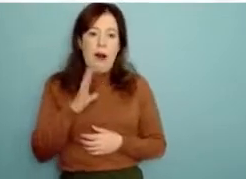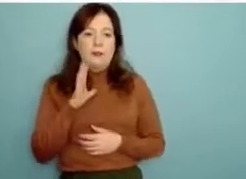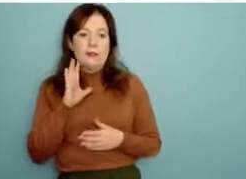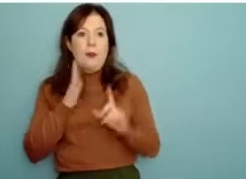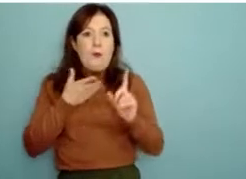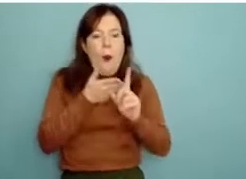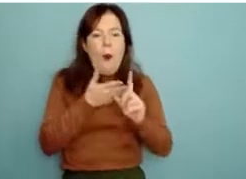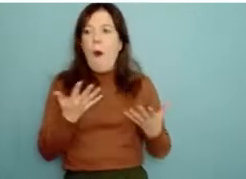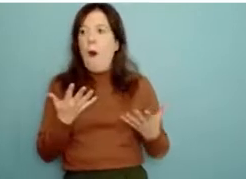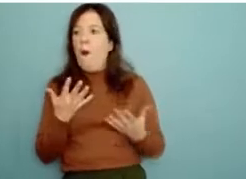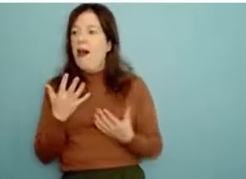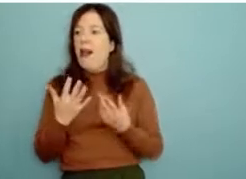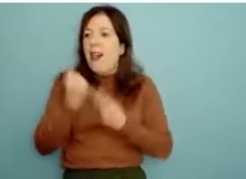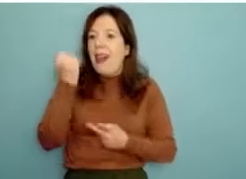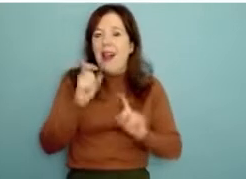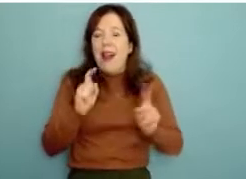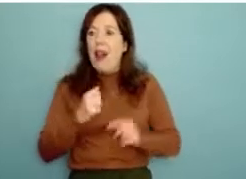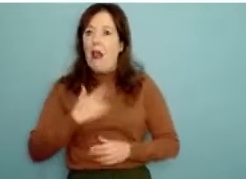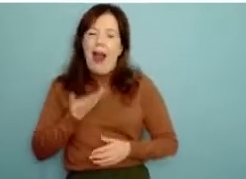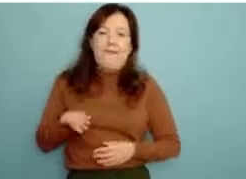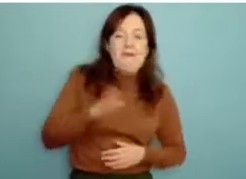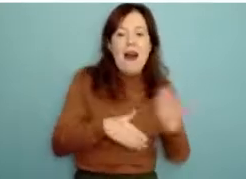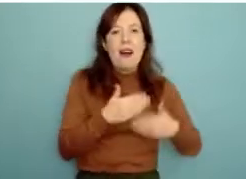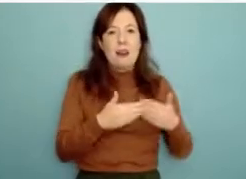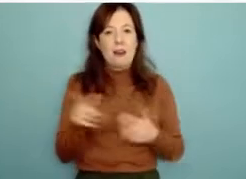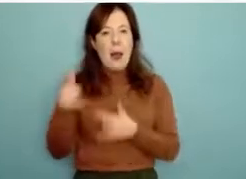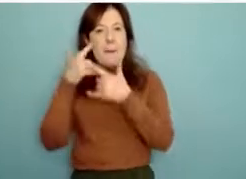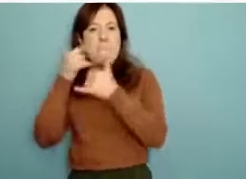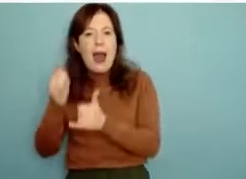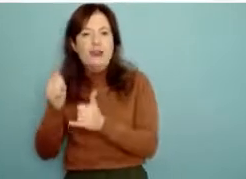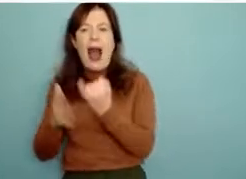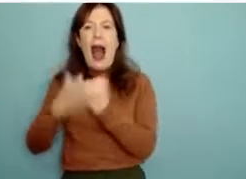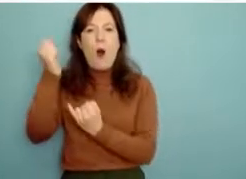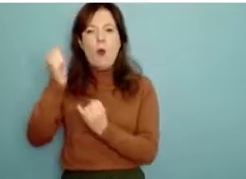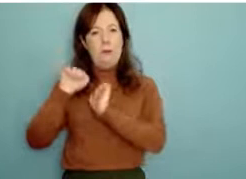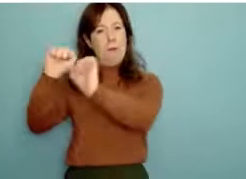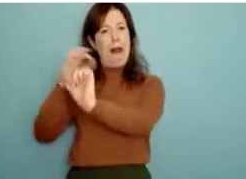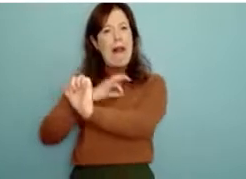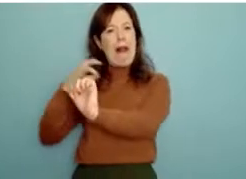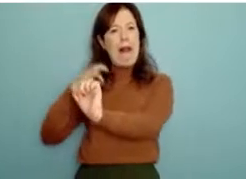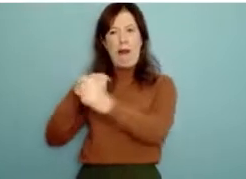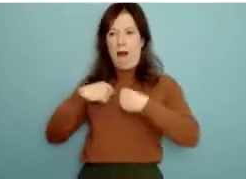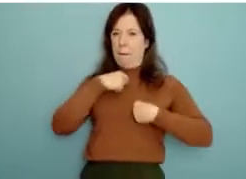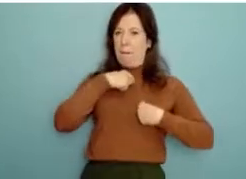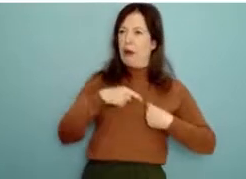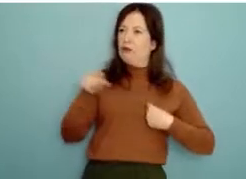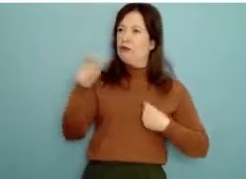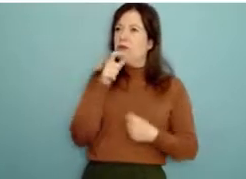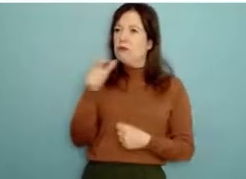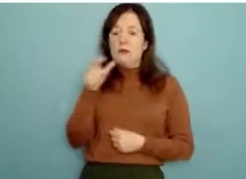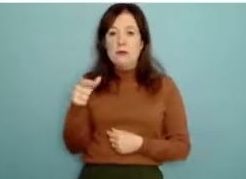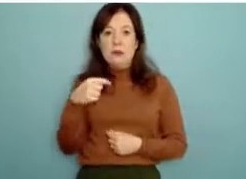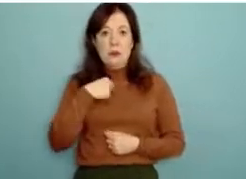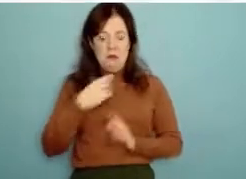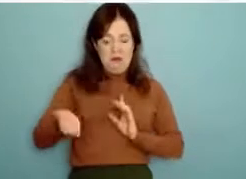or outcomes. These are clinical terms, I believe. I'm not a number and neither should I